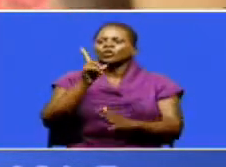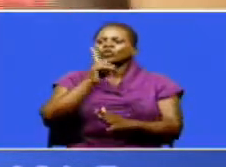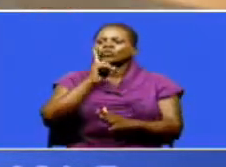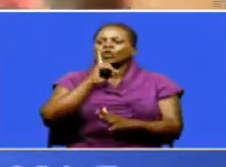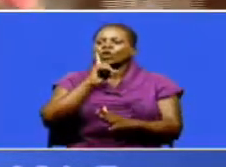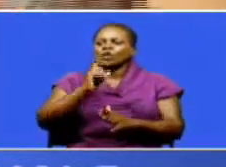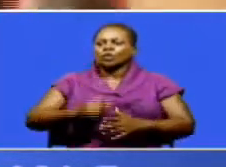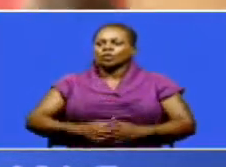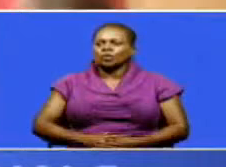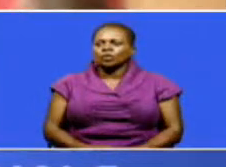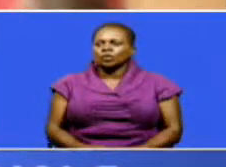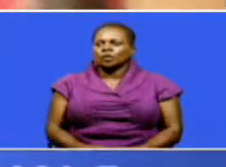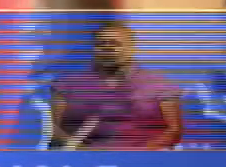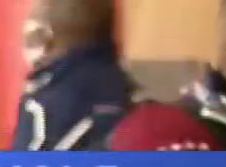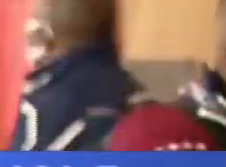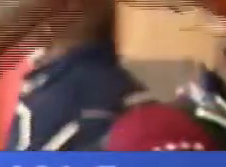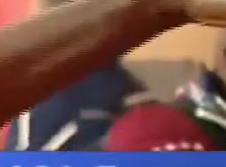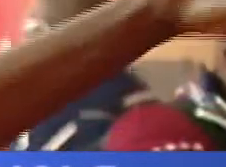kesho.